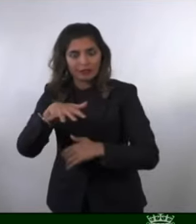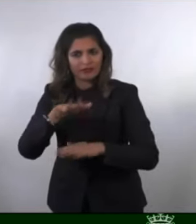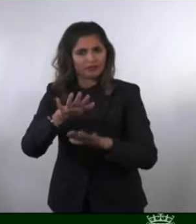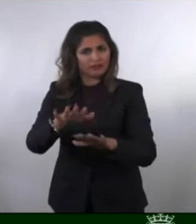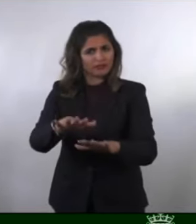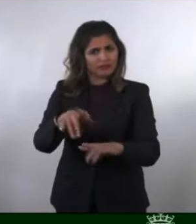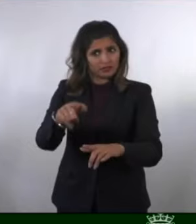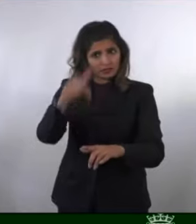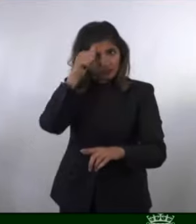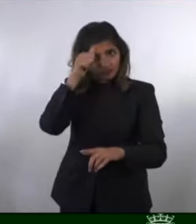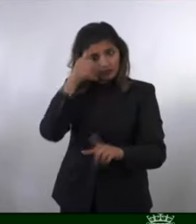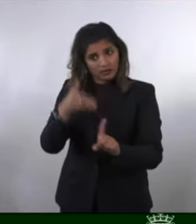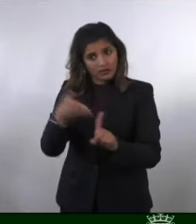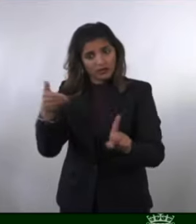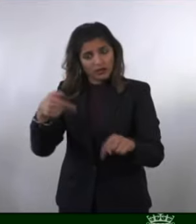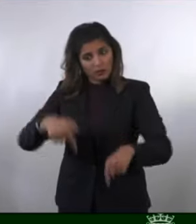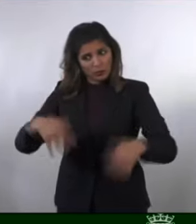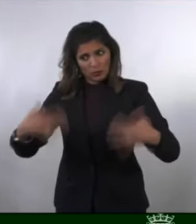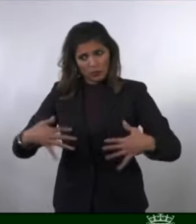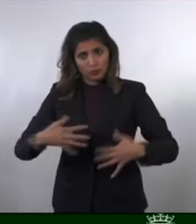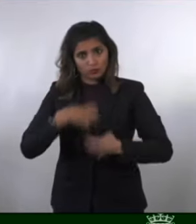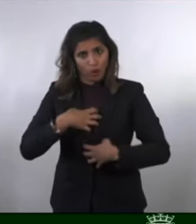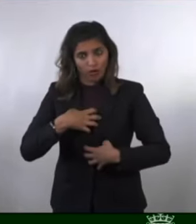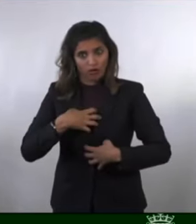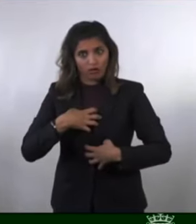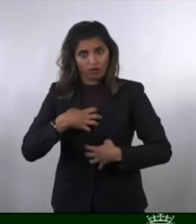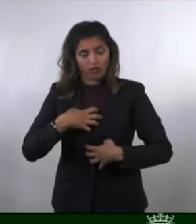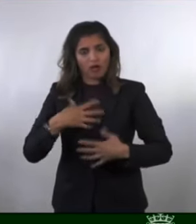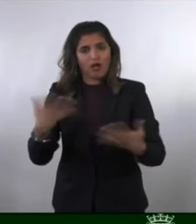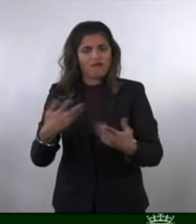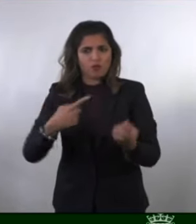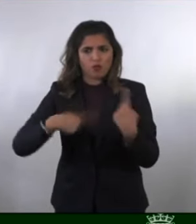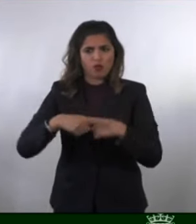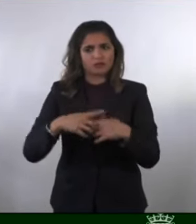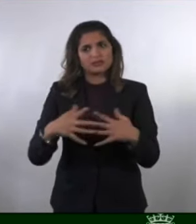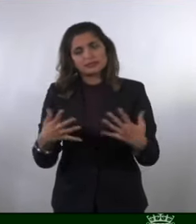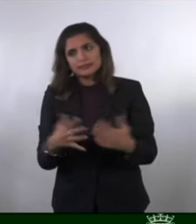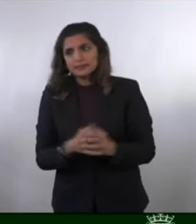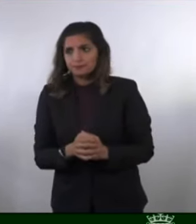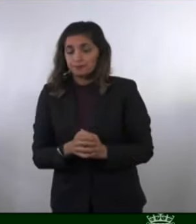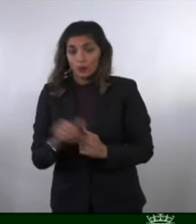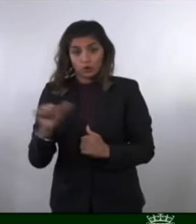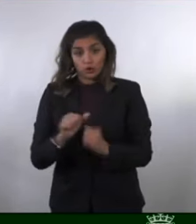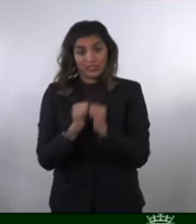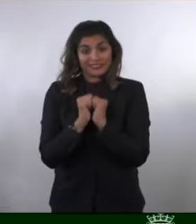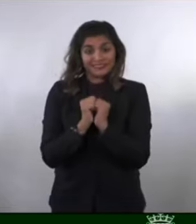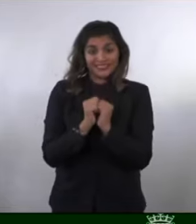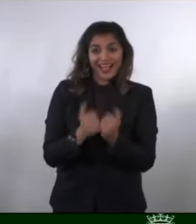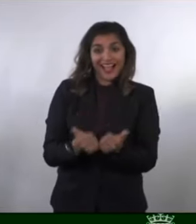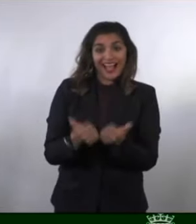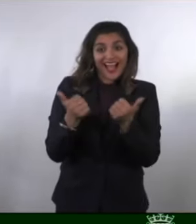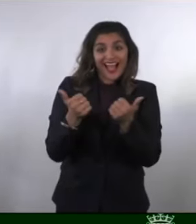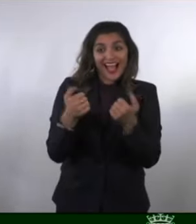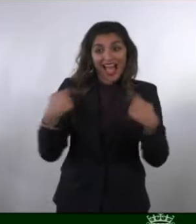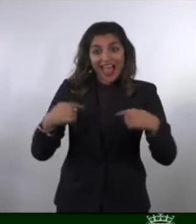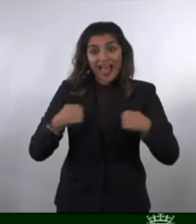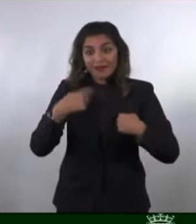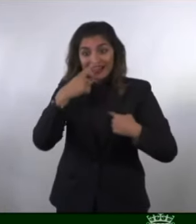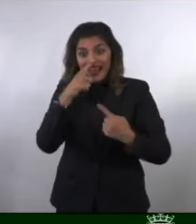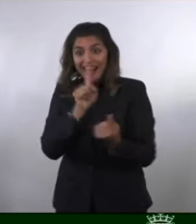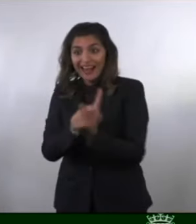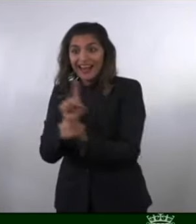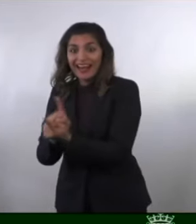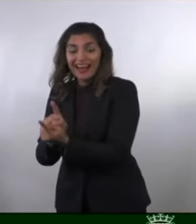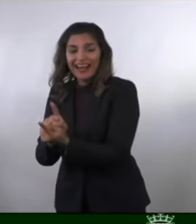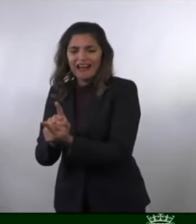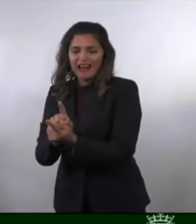is today? Rather than being grateful for an announcement which allows us to exercise some basic